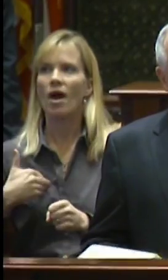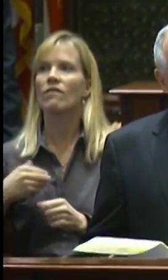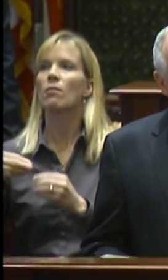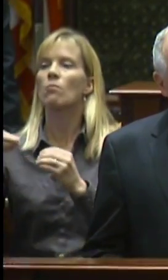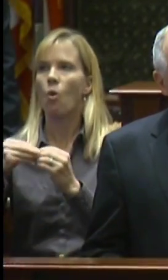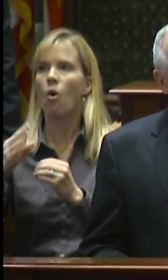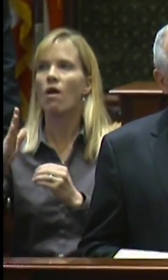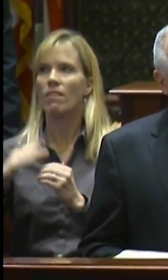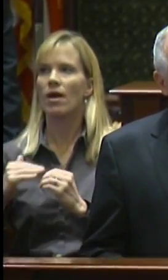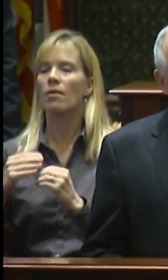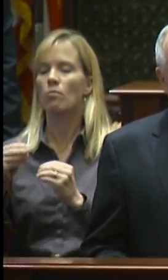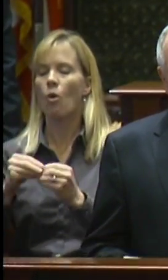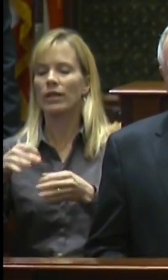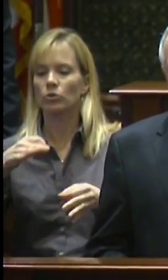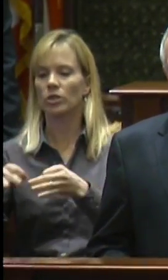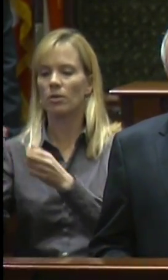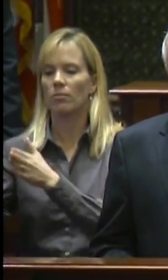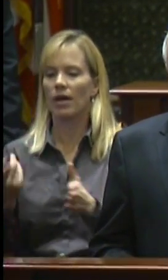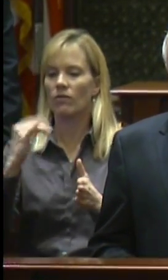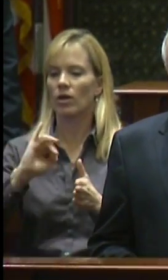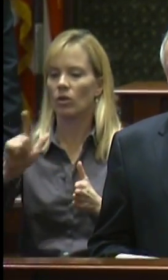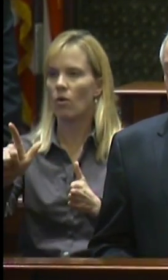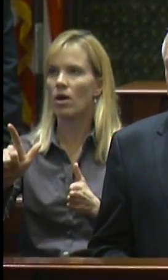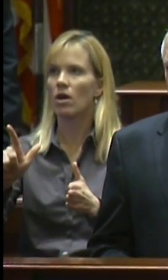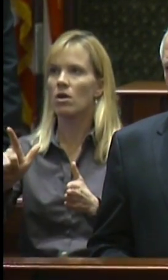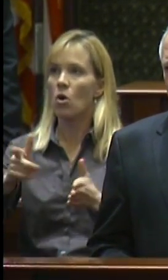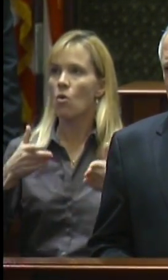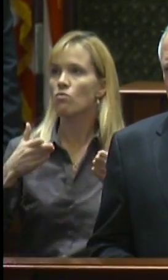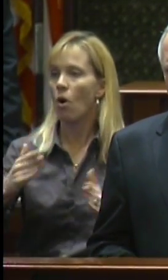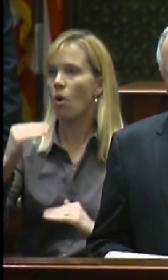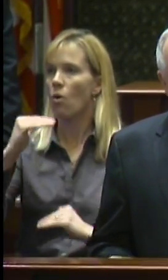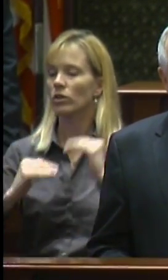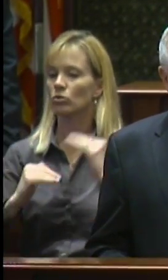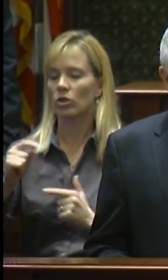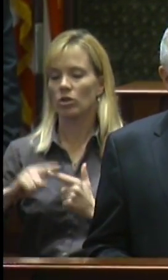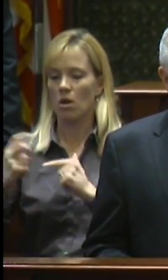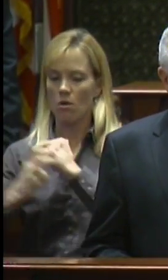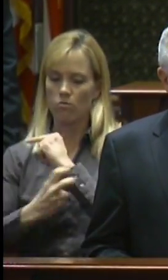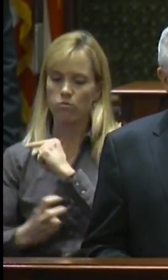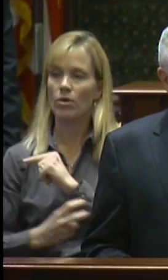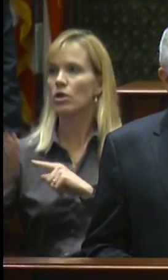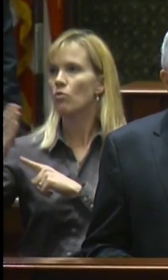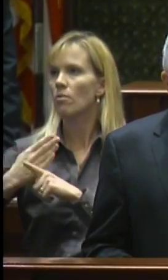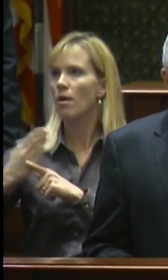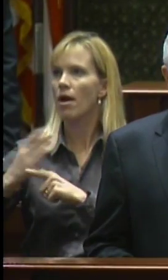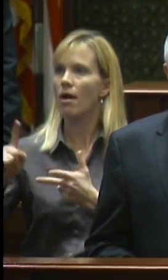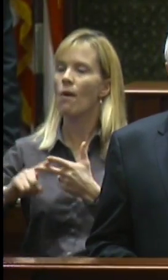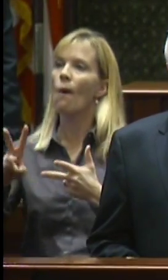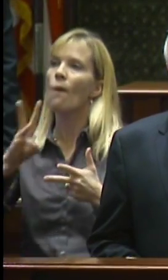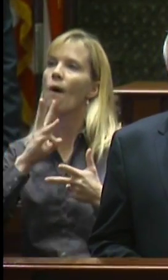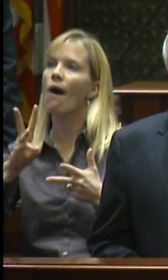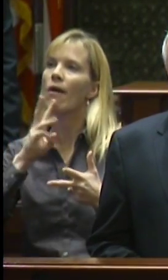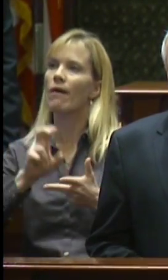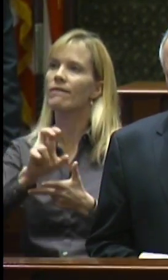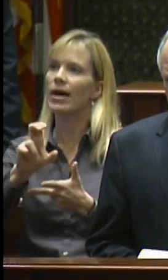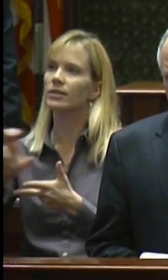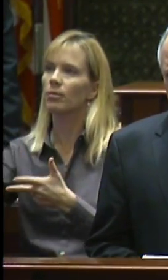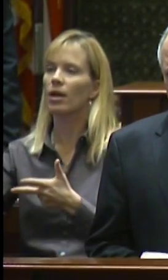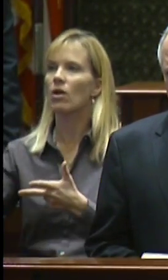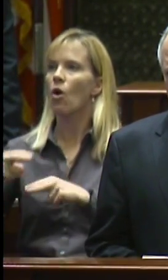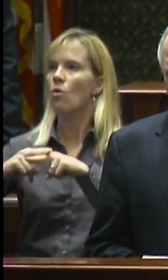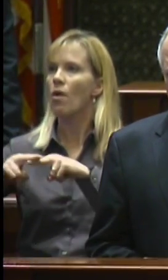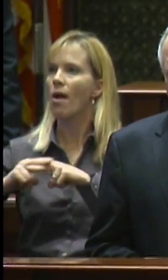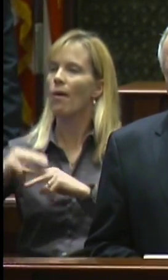more construction planned for Illinois, road construction, bridge repair, water investment,